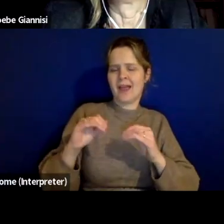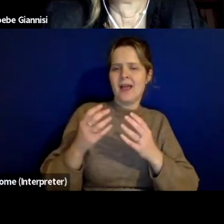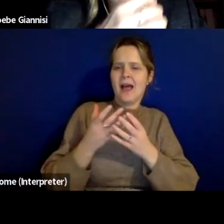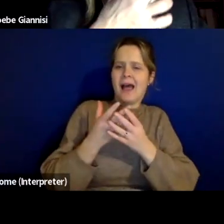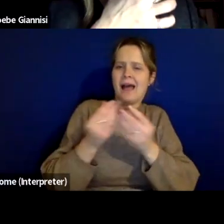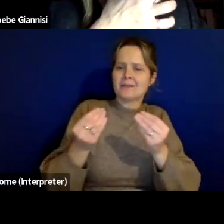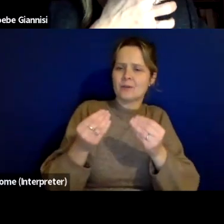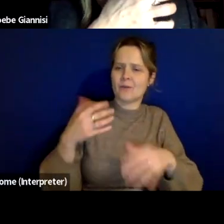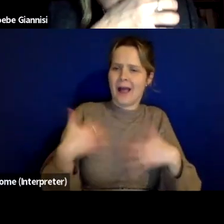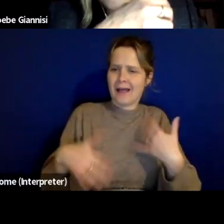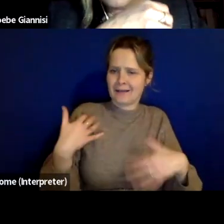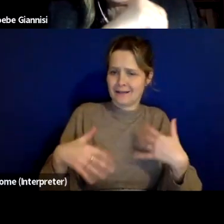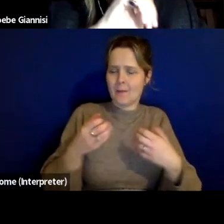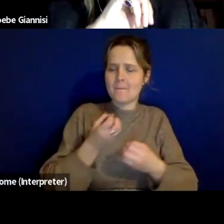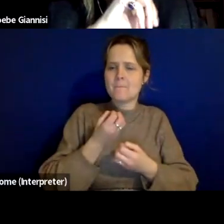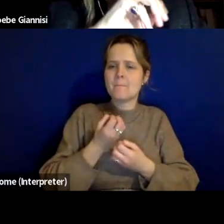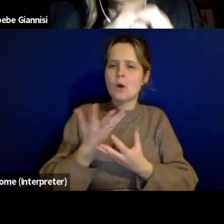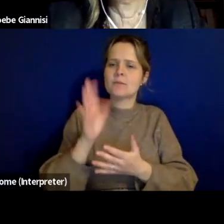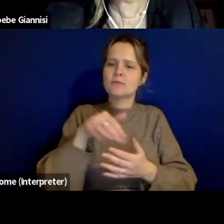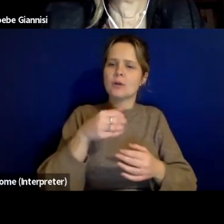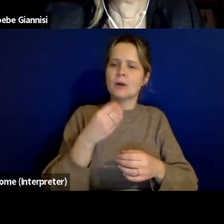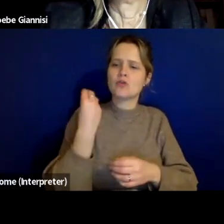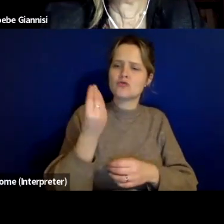poetry of Greece and Cyprus.